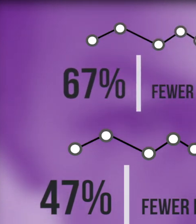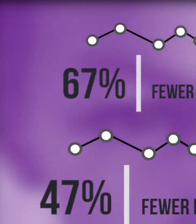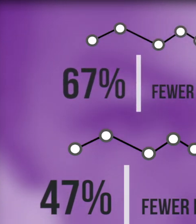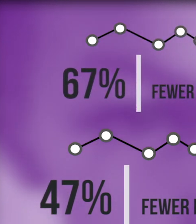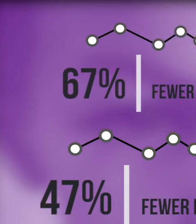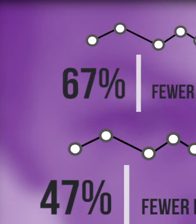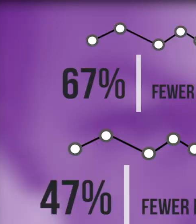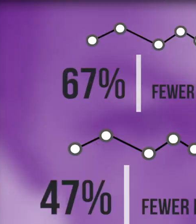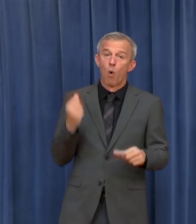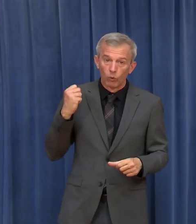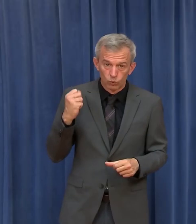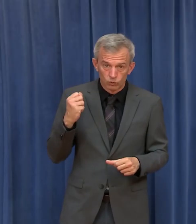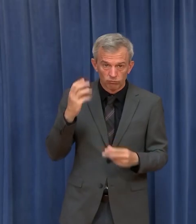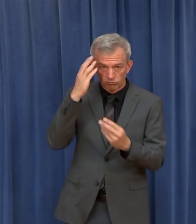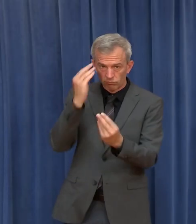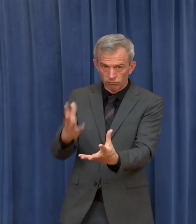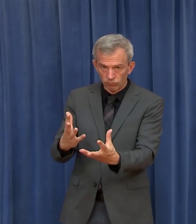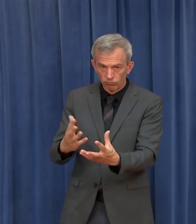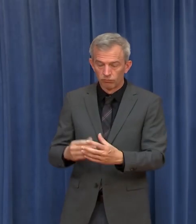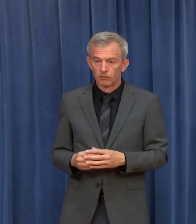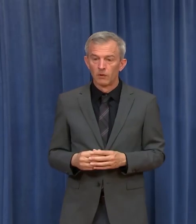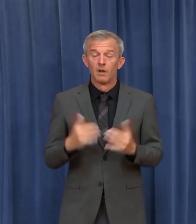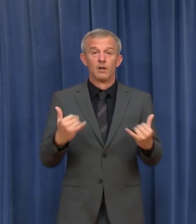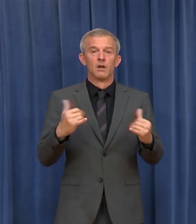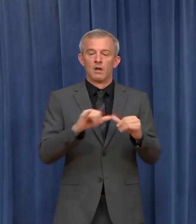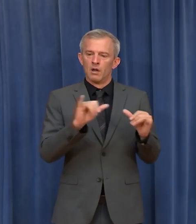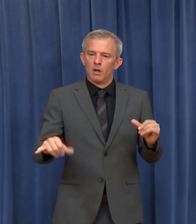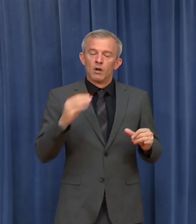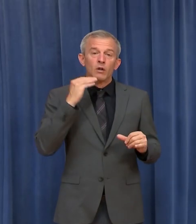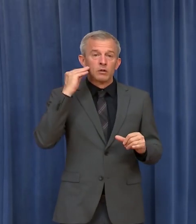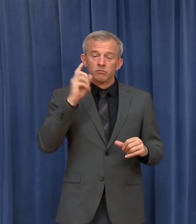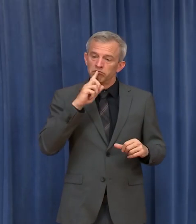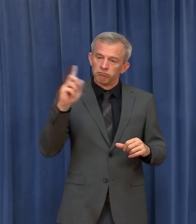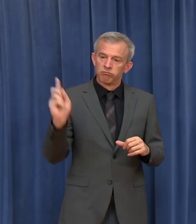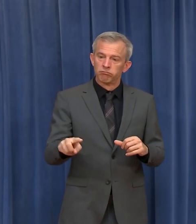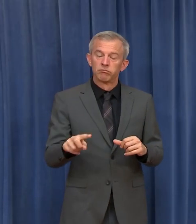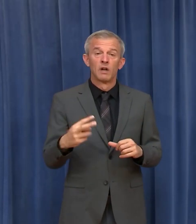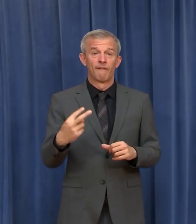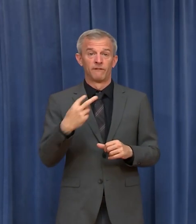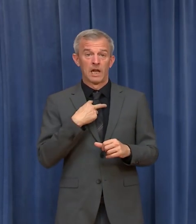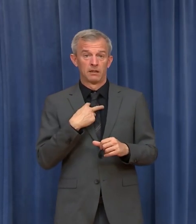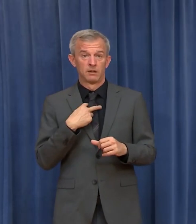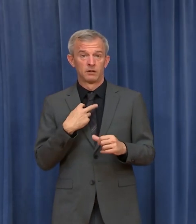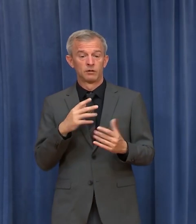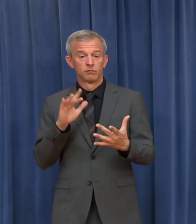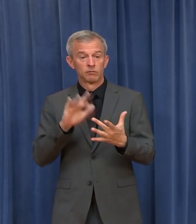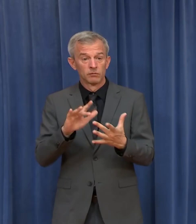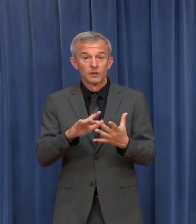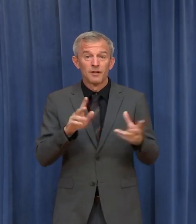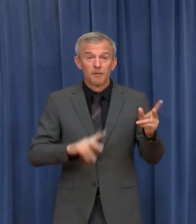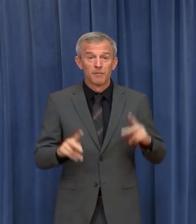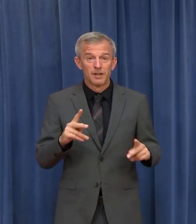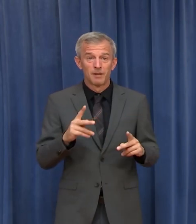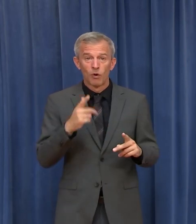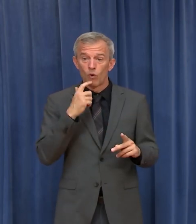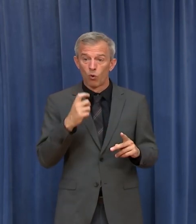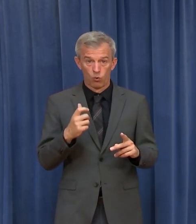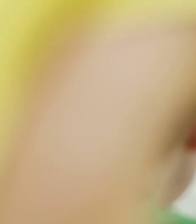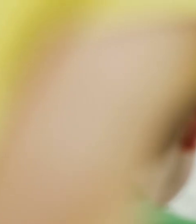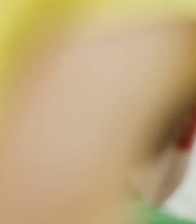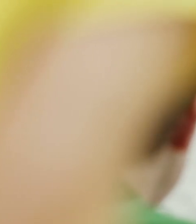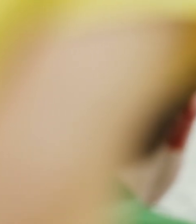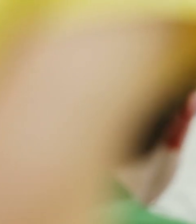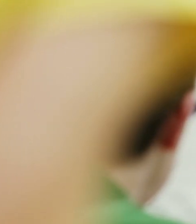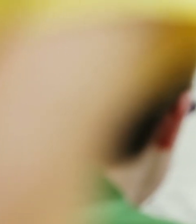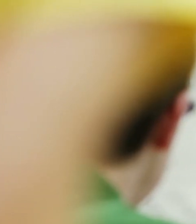child abuse. With stay-at-home orders in place, victims may not come in contact with the people who once were mandated to help